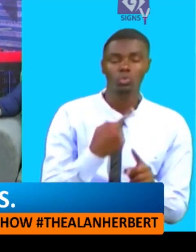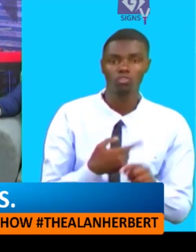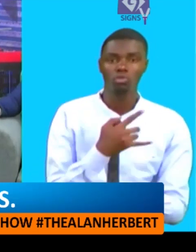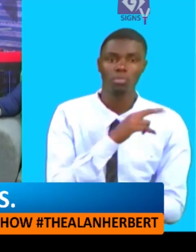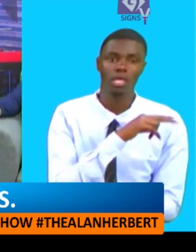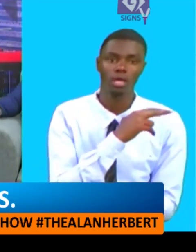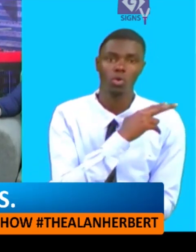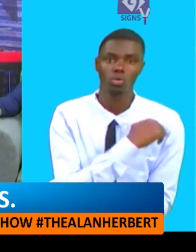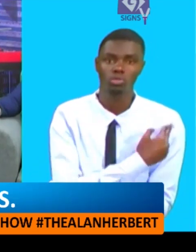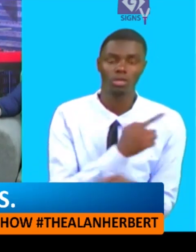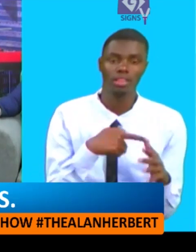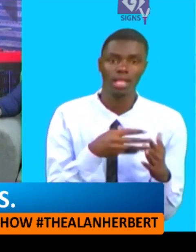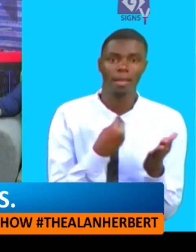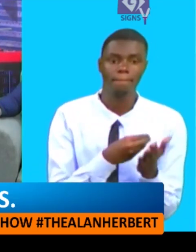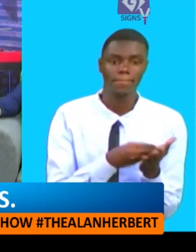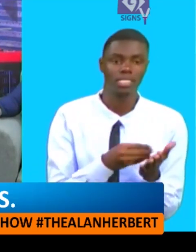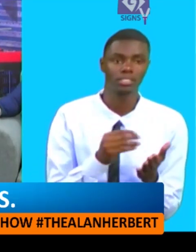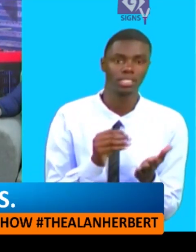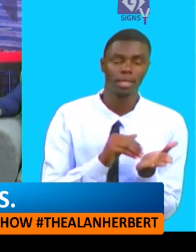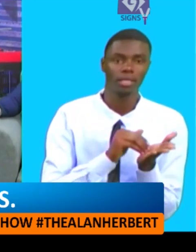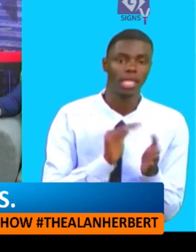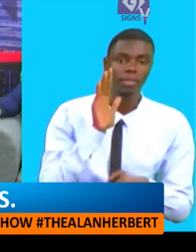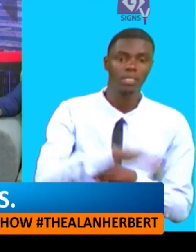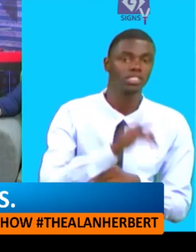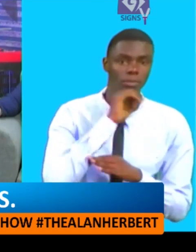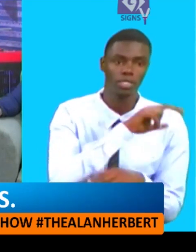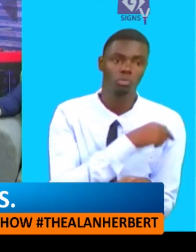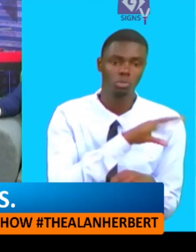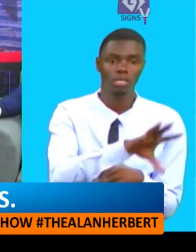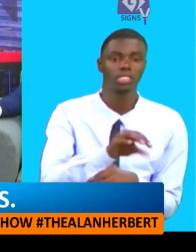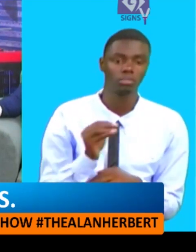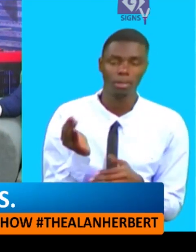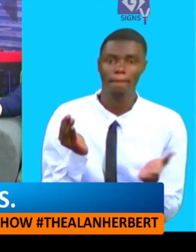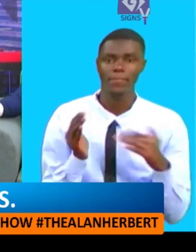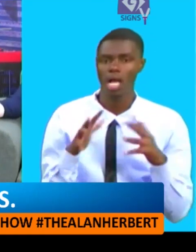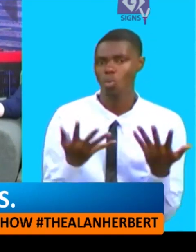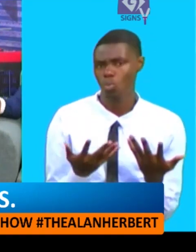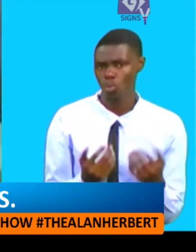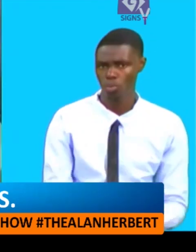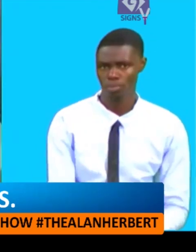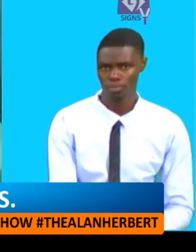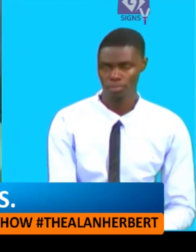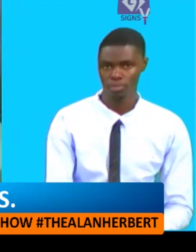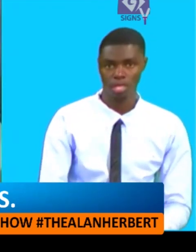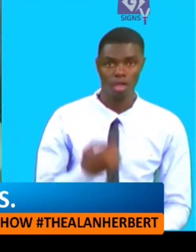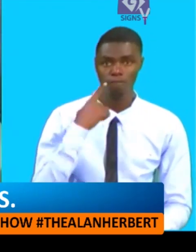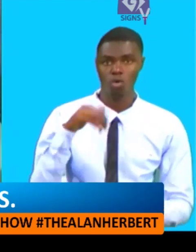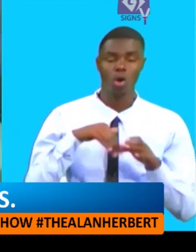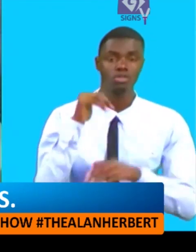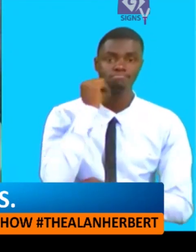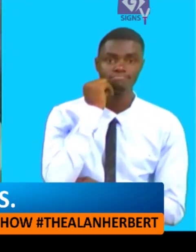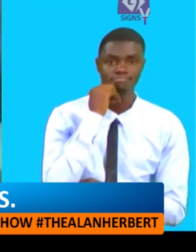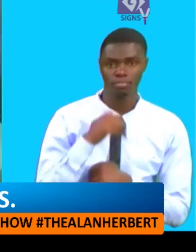can reclaim some of the monies that have been deposited at the hospital, or how would that play out? Now, for